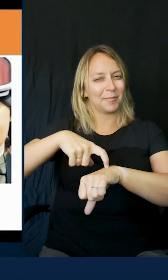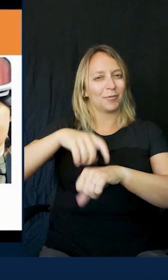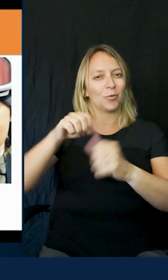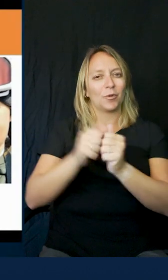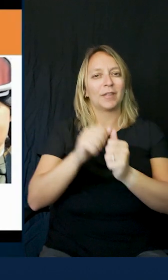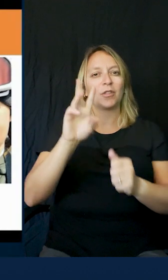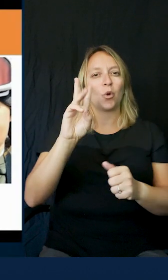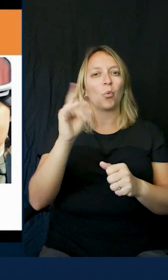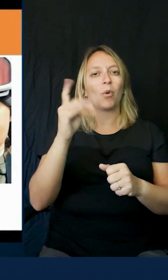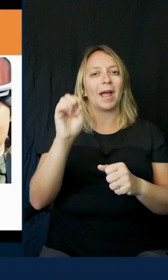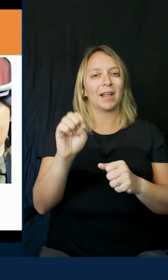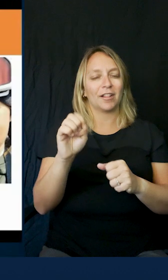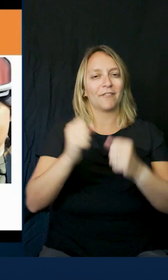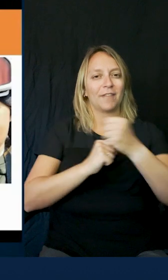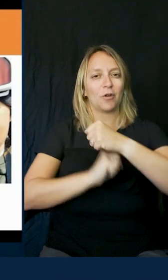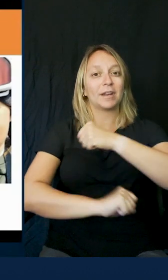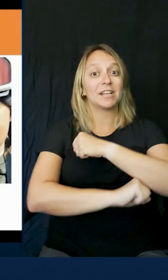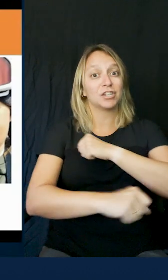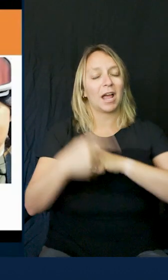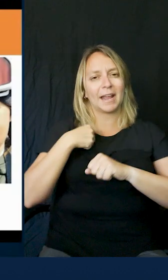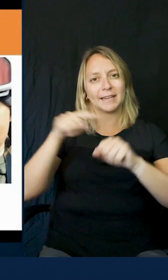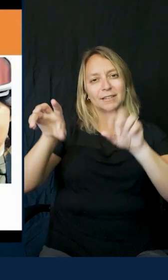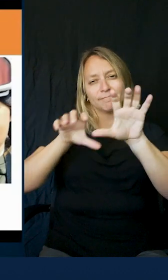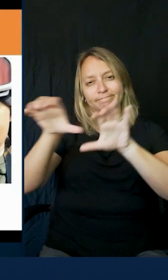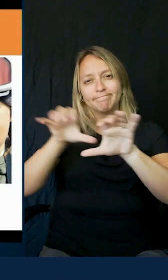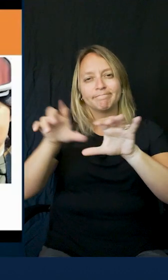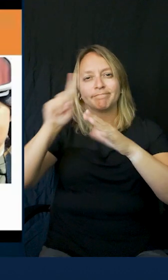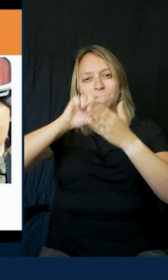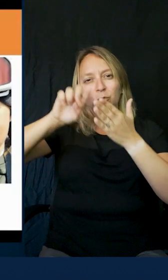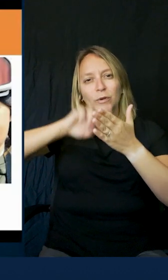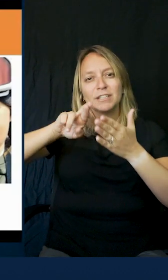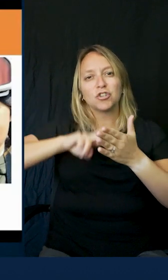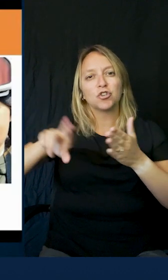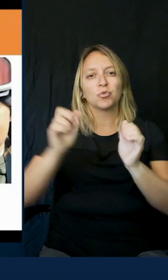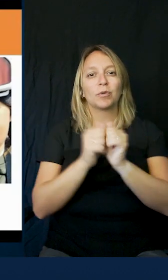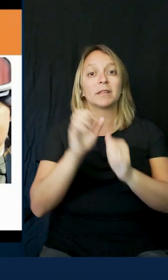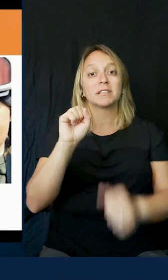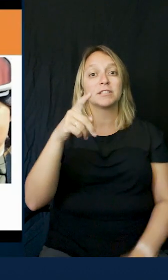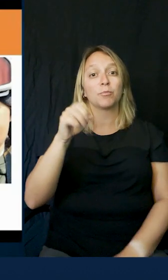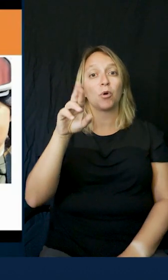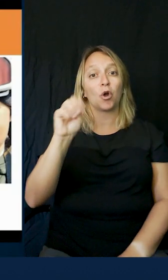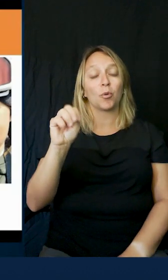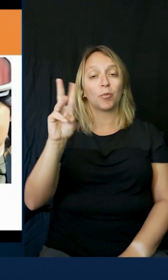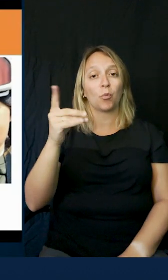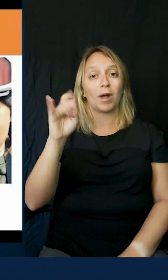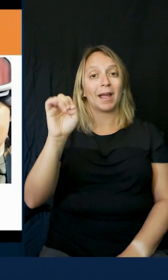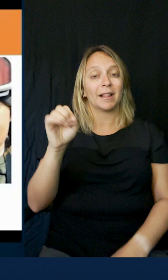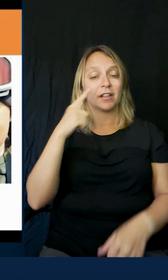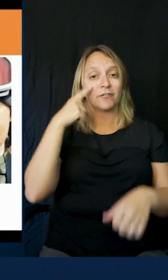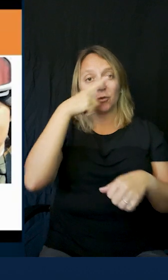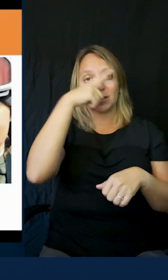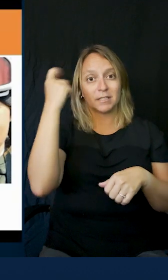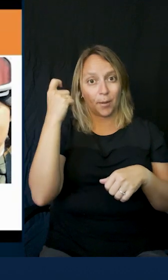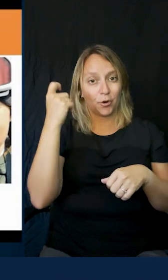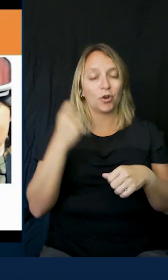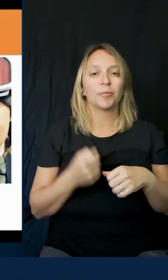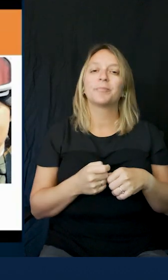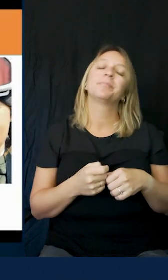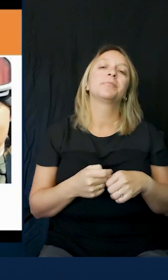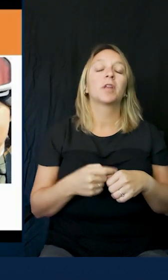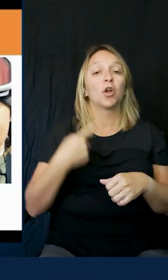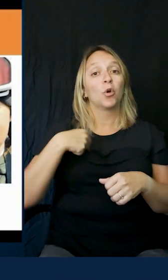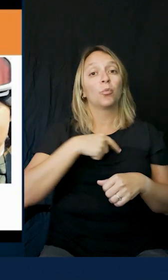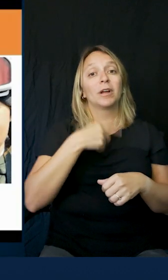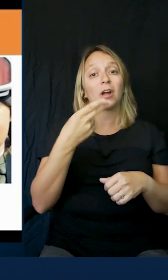a sperm whale survey up there for the summer. The photo in the center is from 2016. It's with Kita Coastal Conservation. We're a humpback